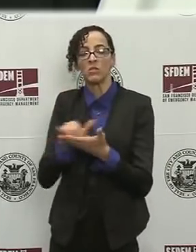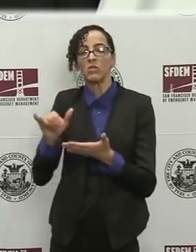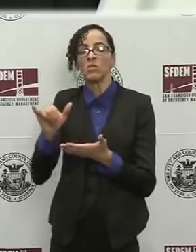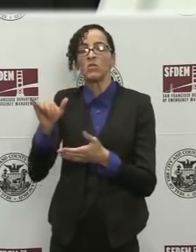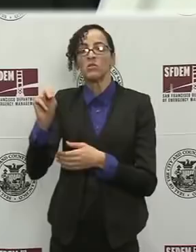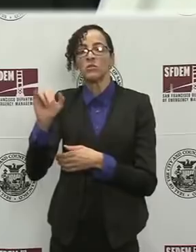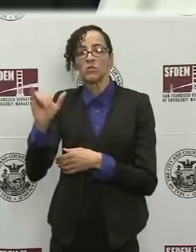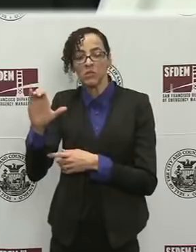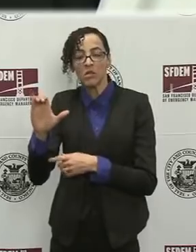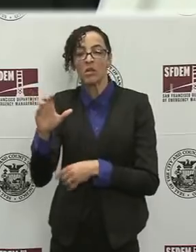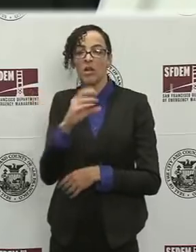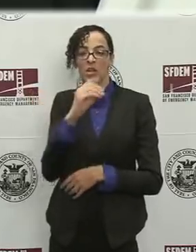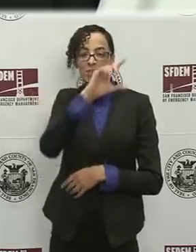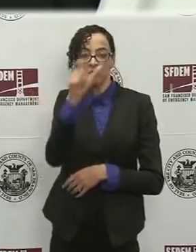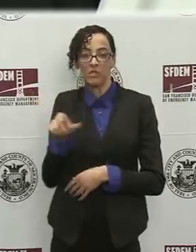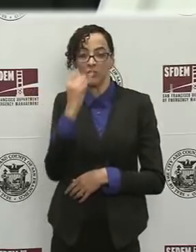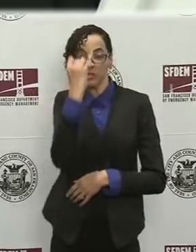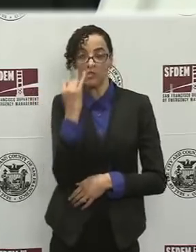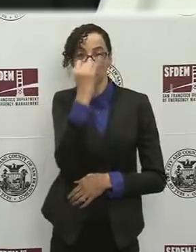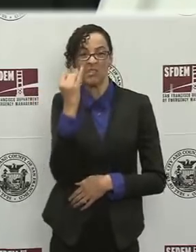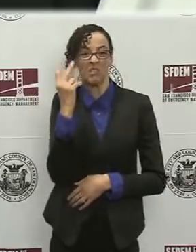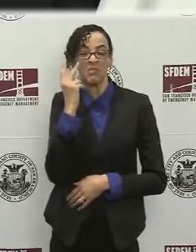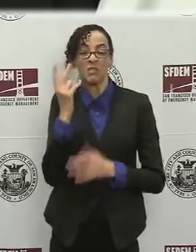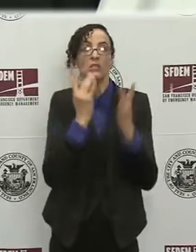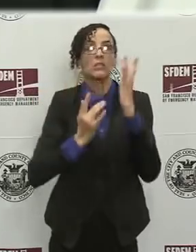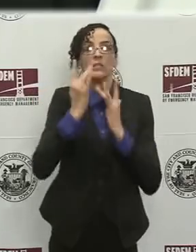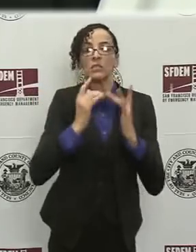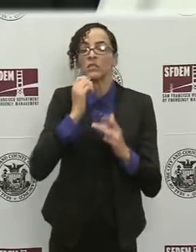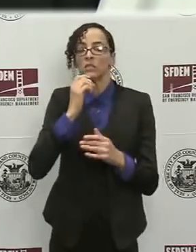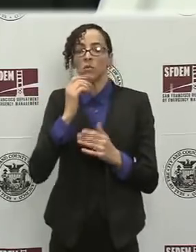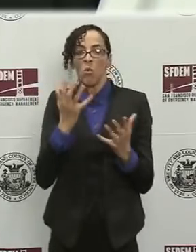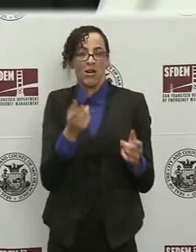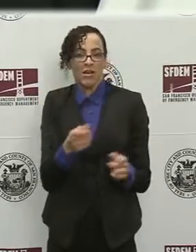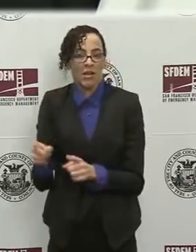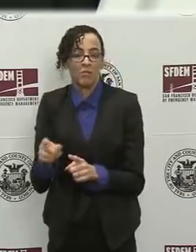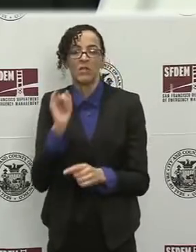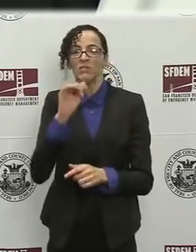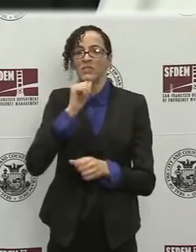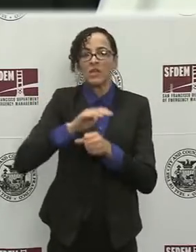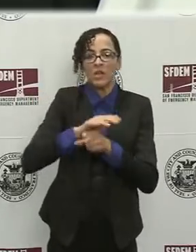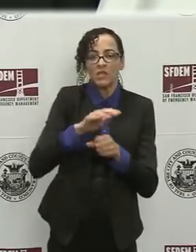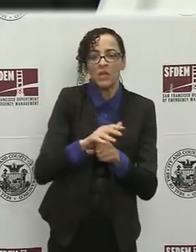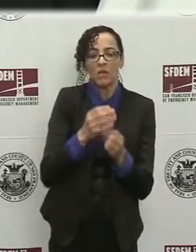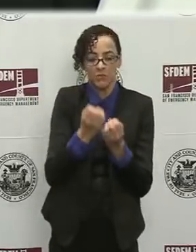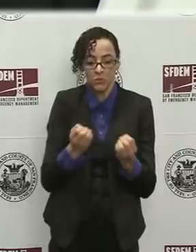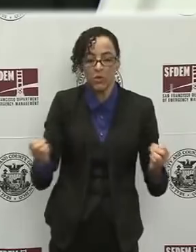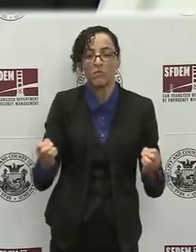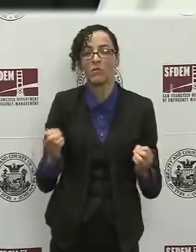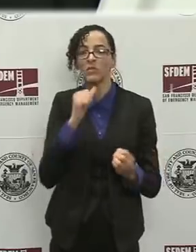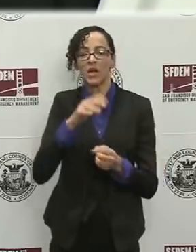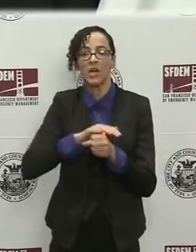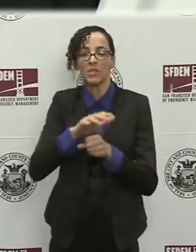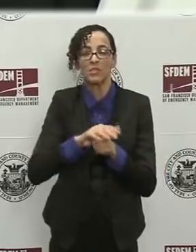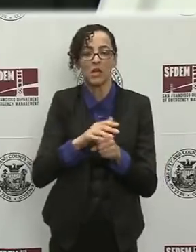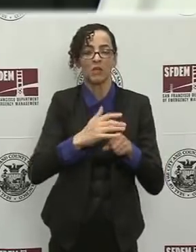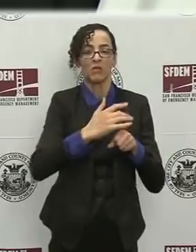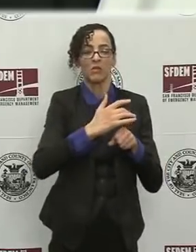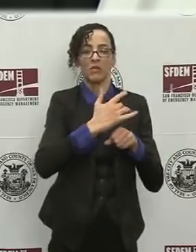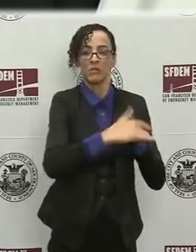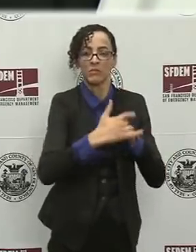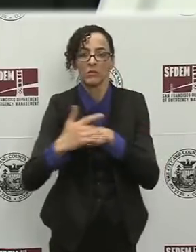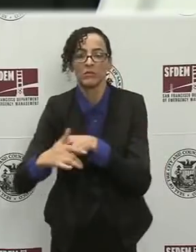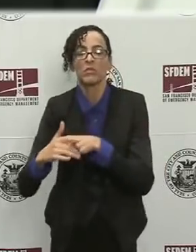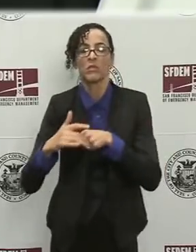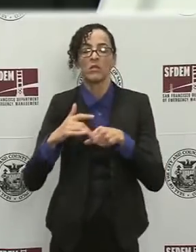enough of the facilities and equipment we need to handle the surge, as we have talked about. We have